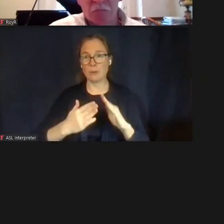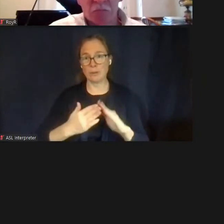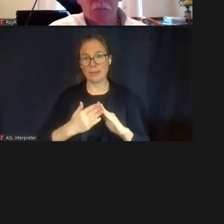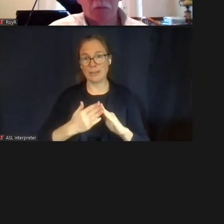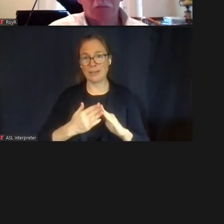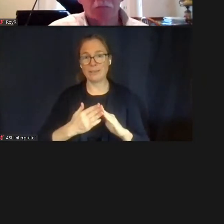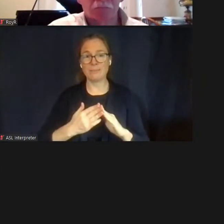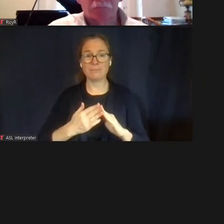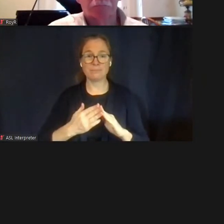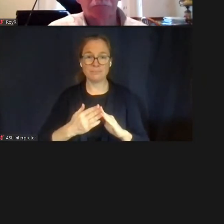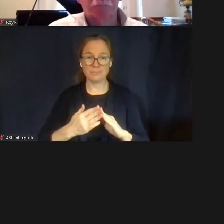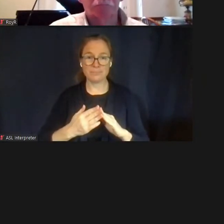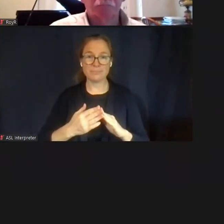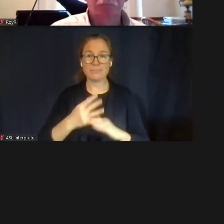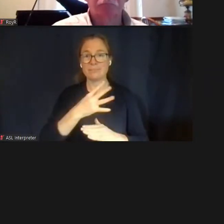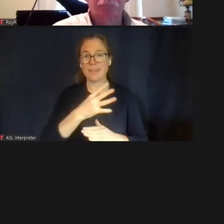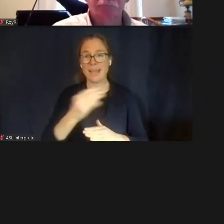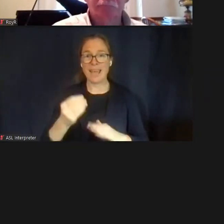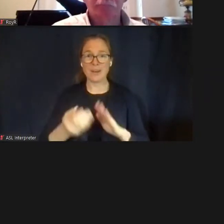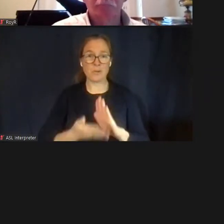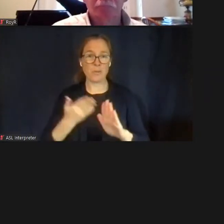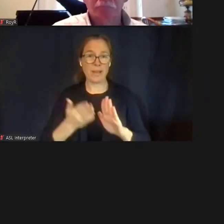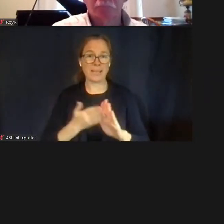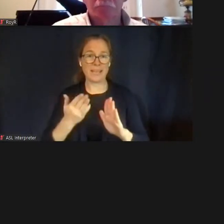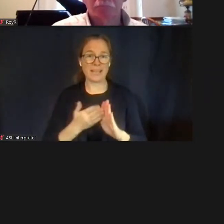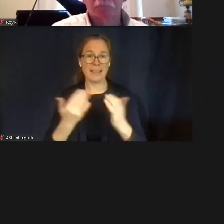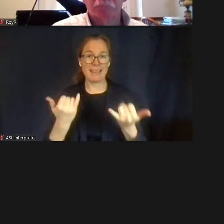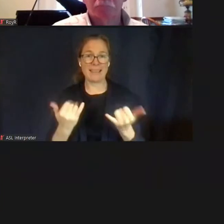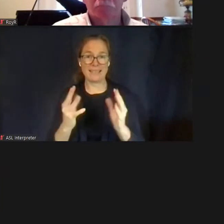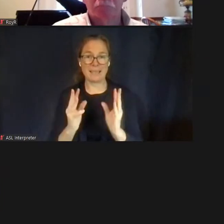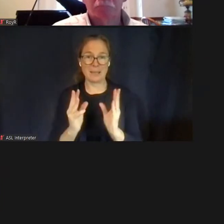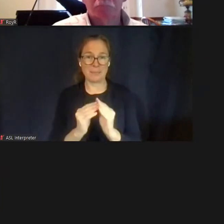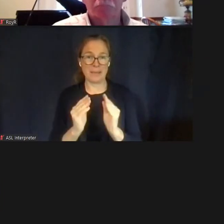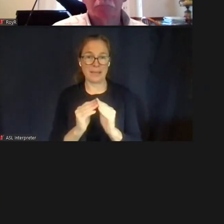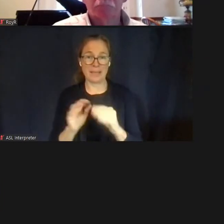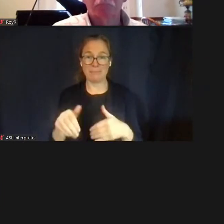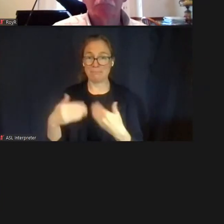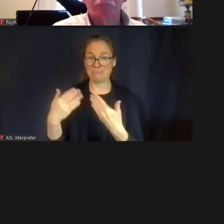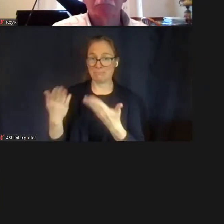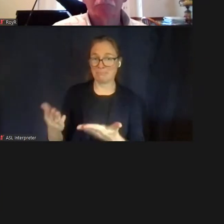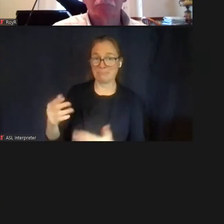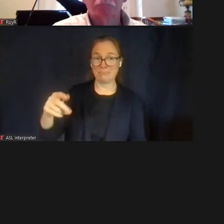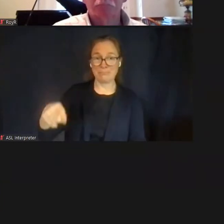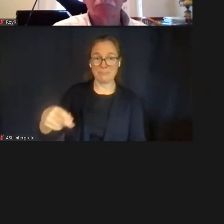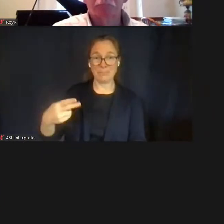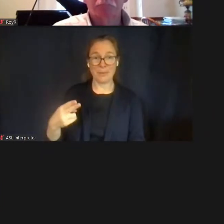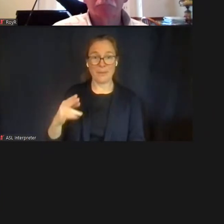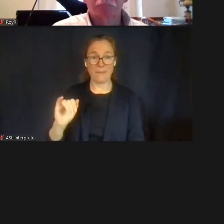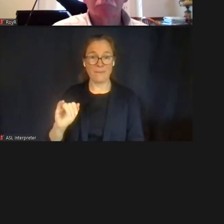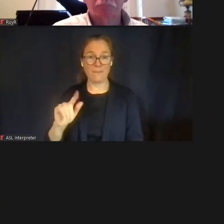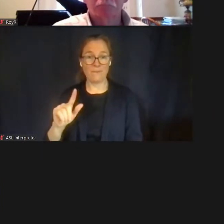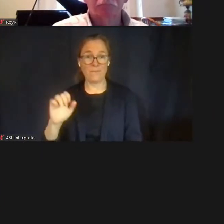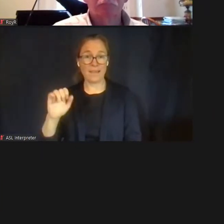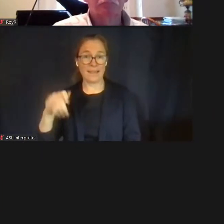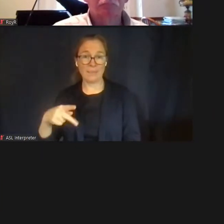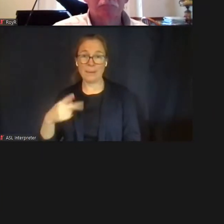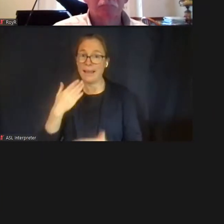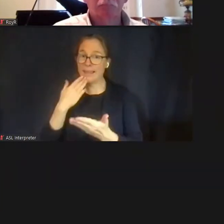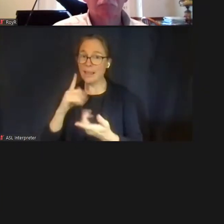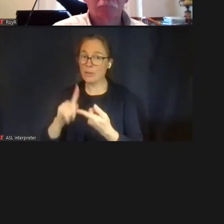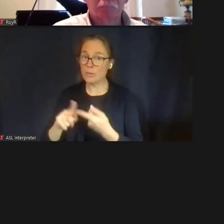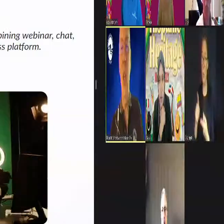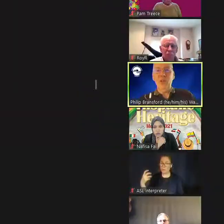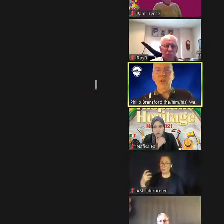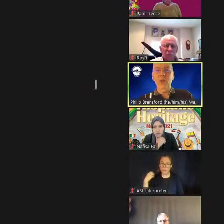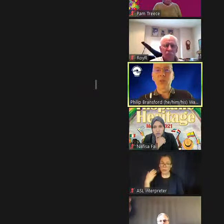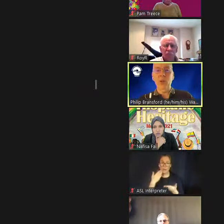in support of hosting this town hall today. I'll turn it back over to you, Philip. Thank you, Chair, and thank you, Board of